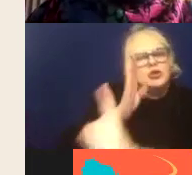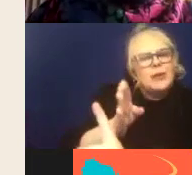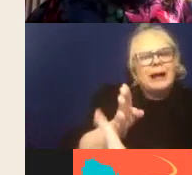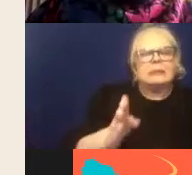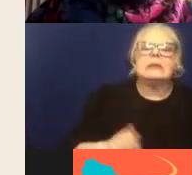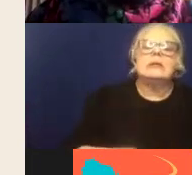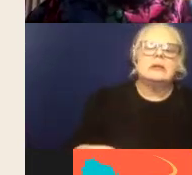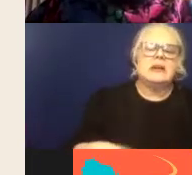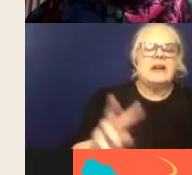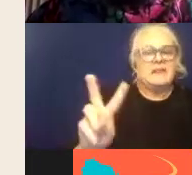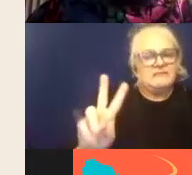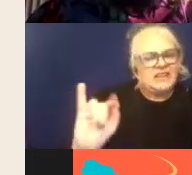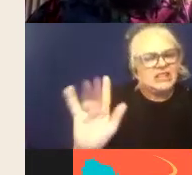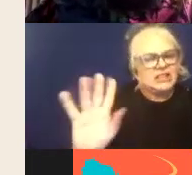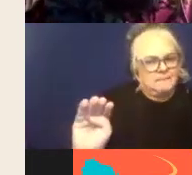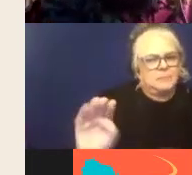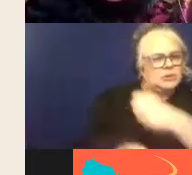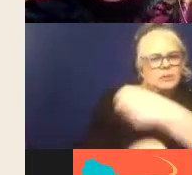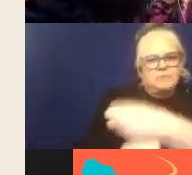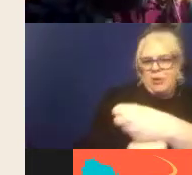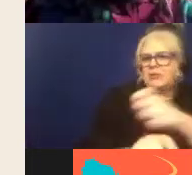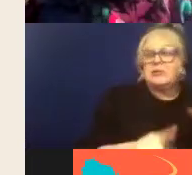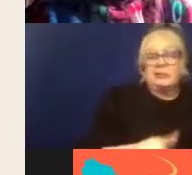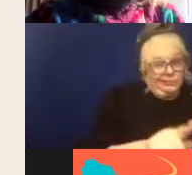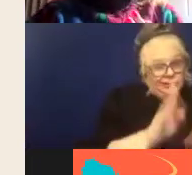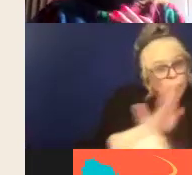adult survivors. That's an important distinction.